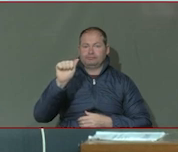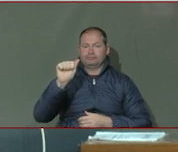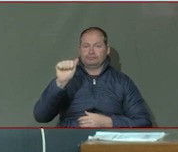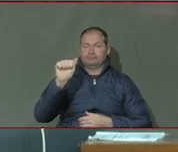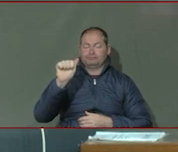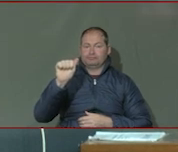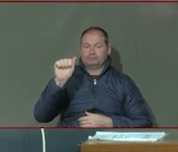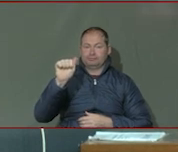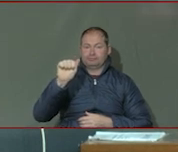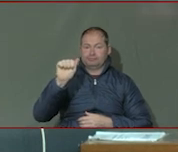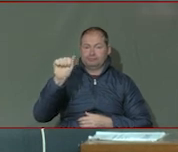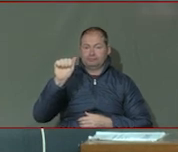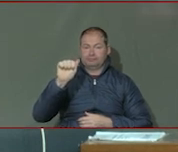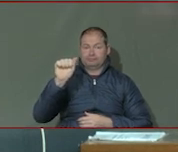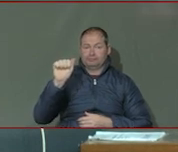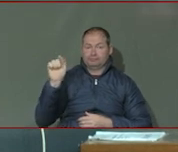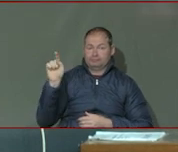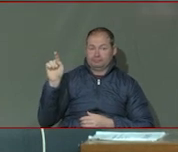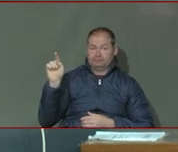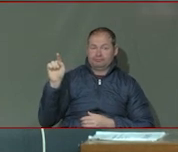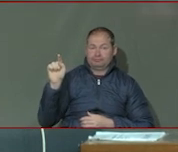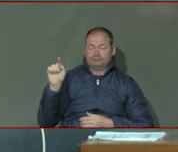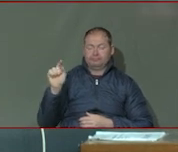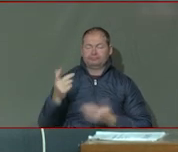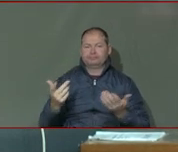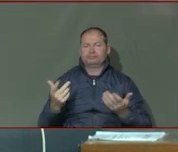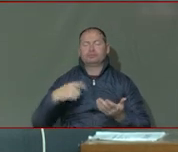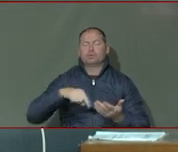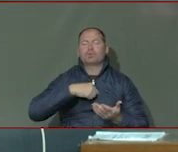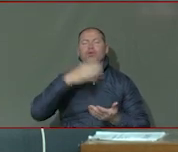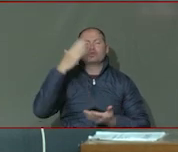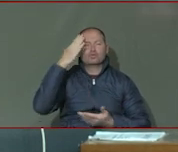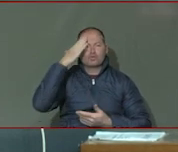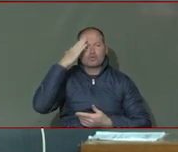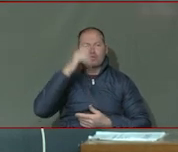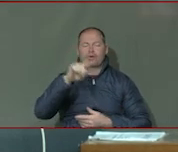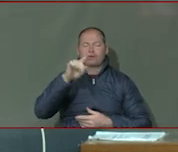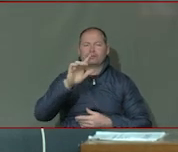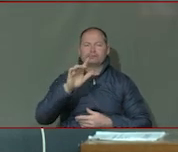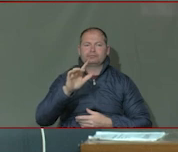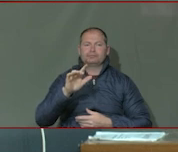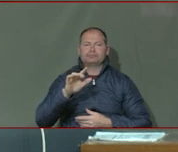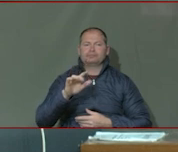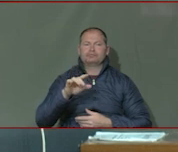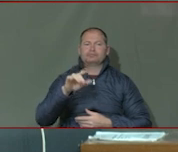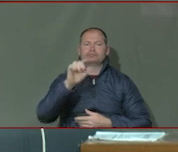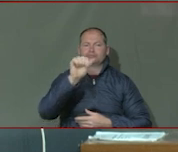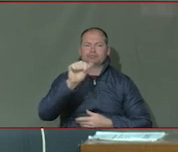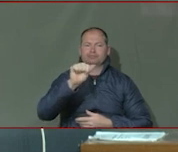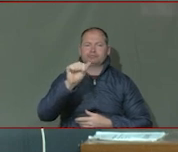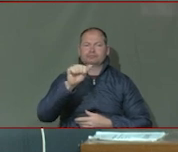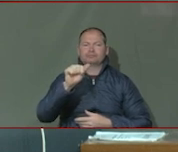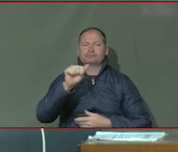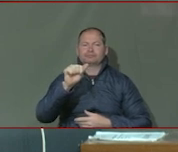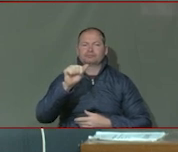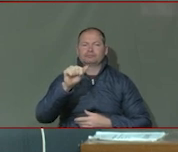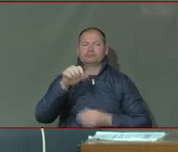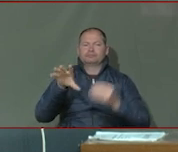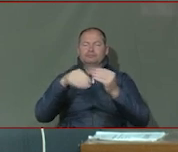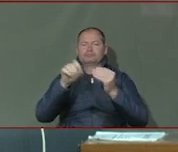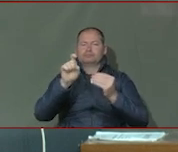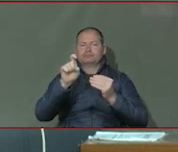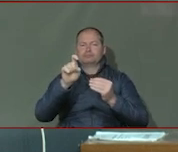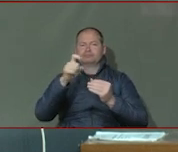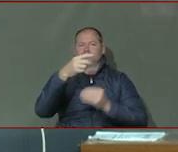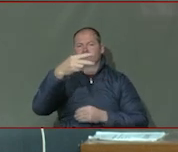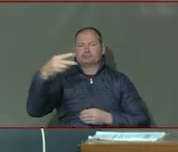that theta, or we know that alpha plus x is equal to theta. So alpha is